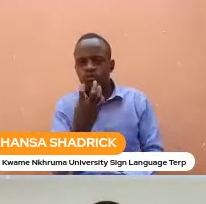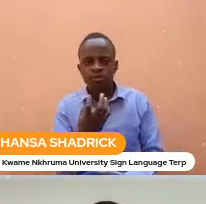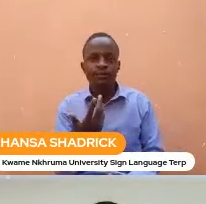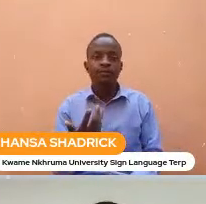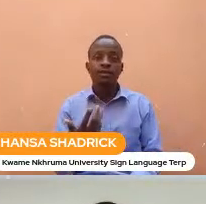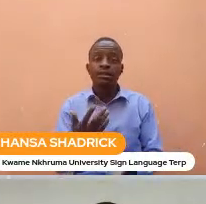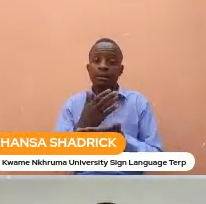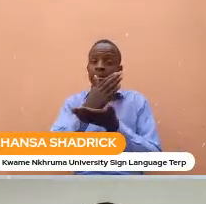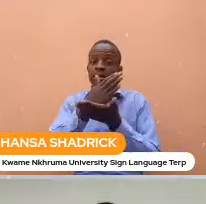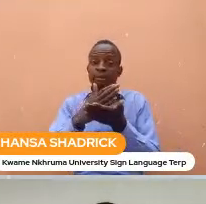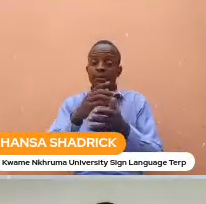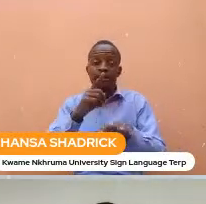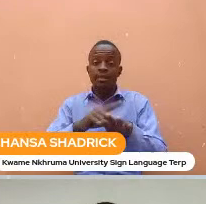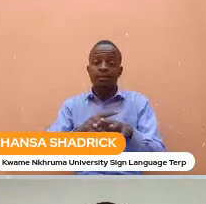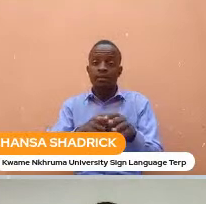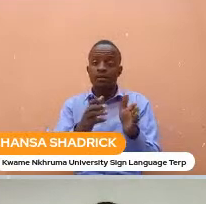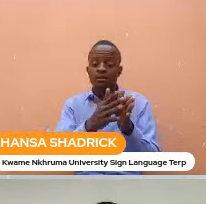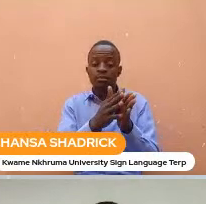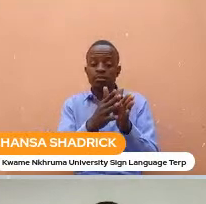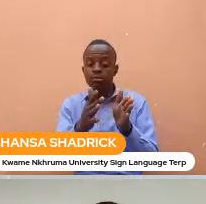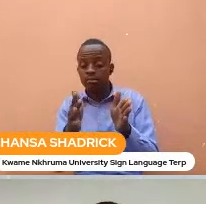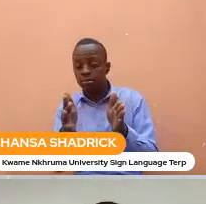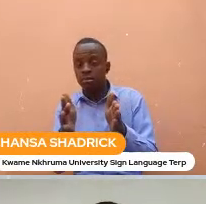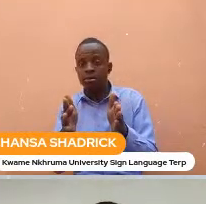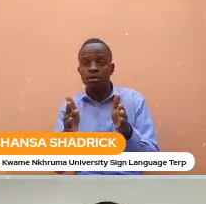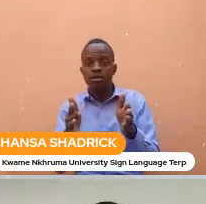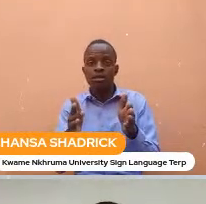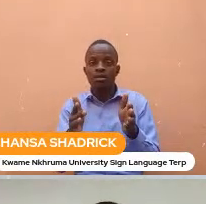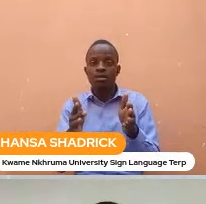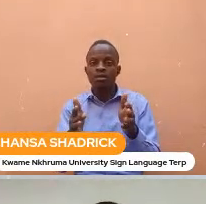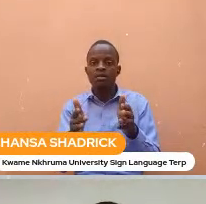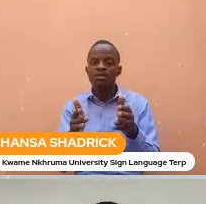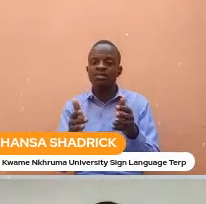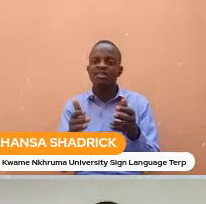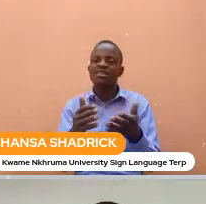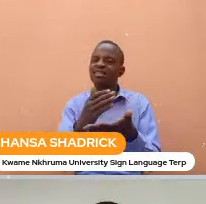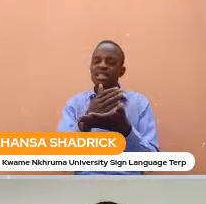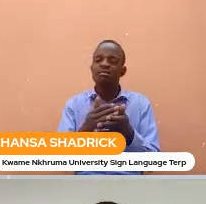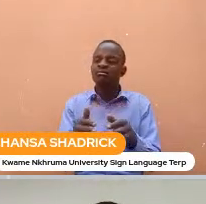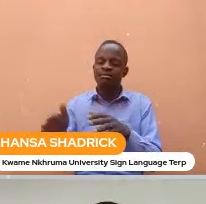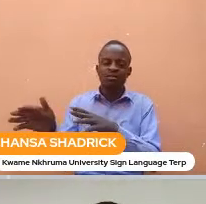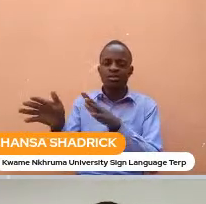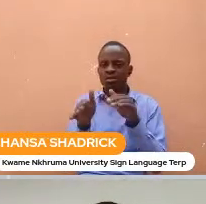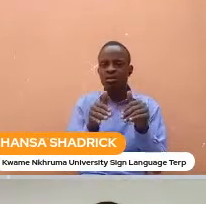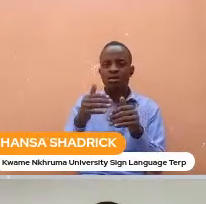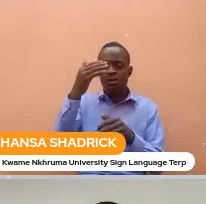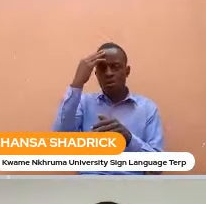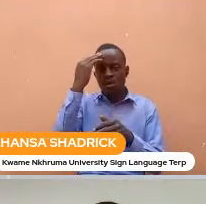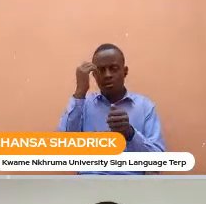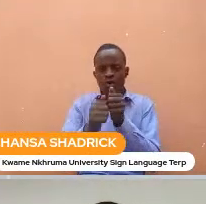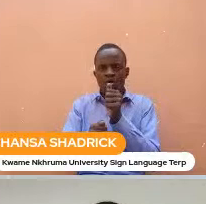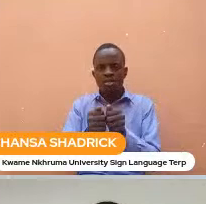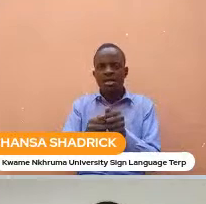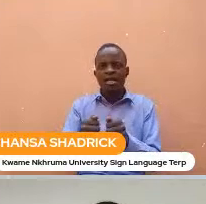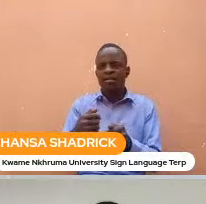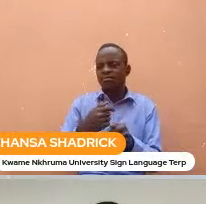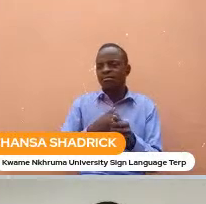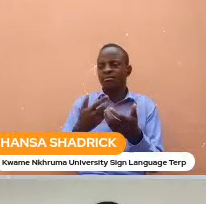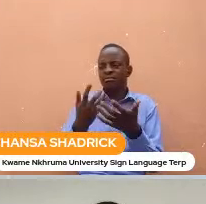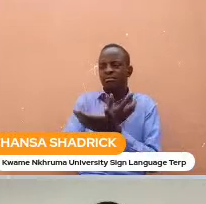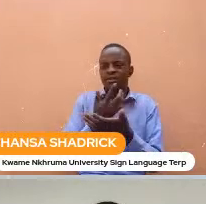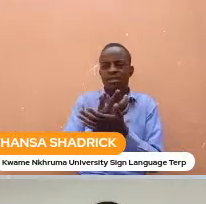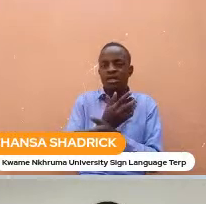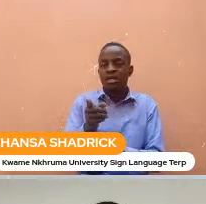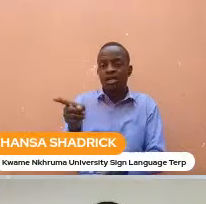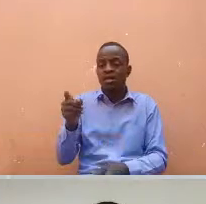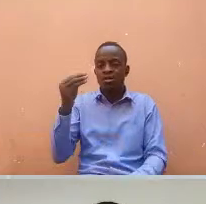young people are shunning away from hormonal contraceptives because of the effects that it has on them. Yeah, as young people we move a